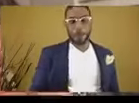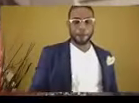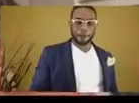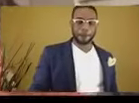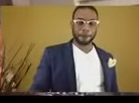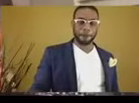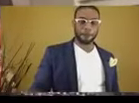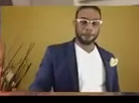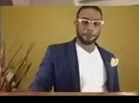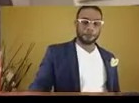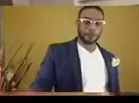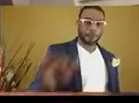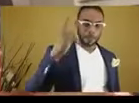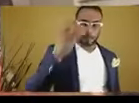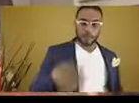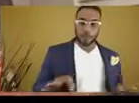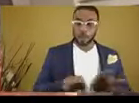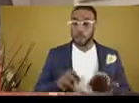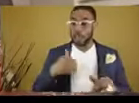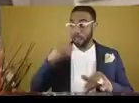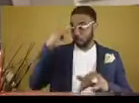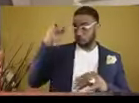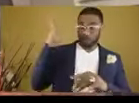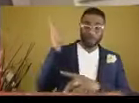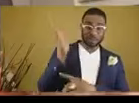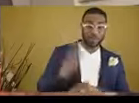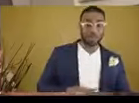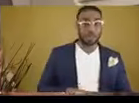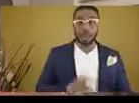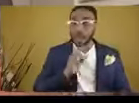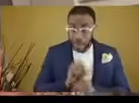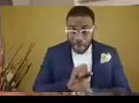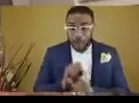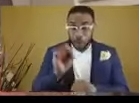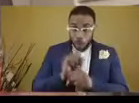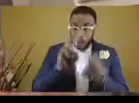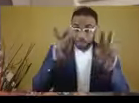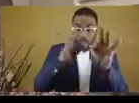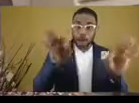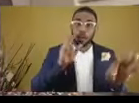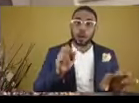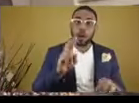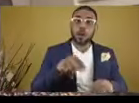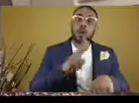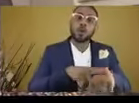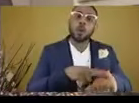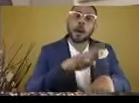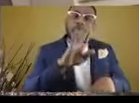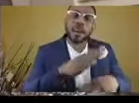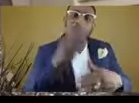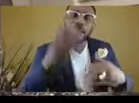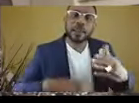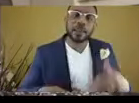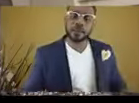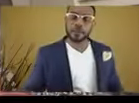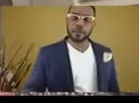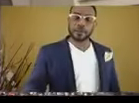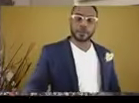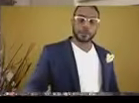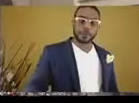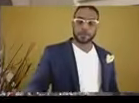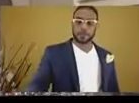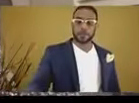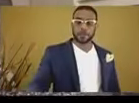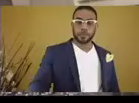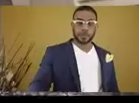And I think it's important, you know, that I Have a Dream speech. The actual working title was Normalcy Never Again. Right. And so I know